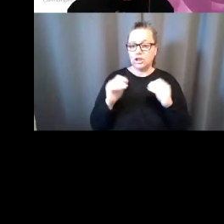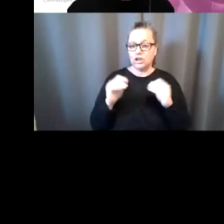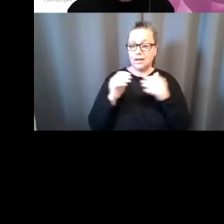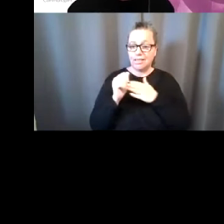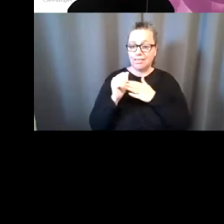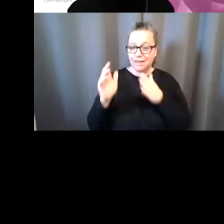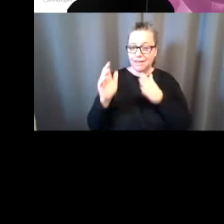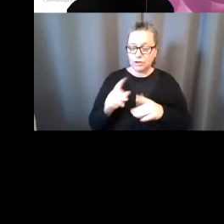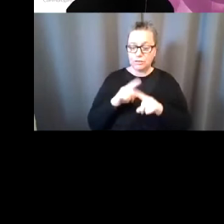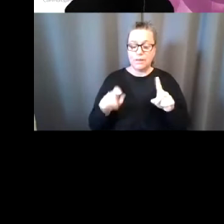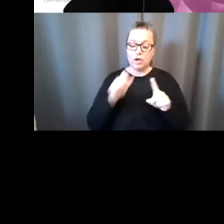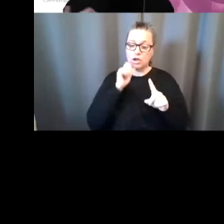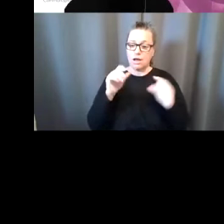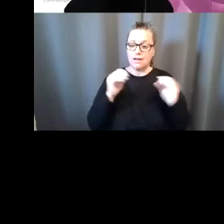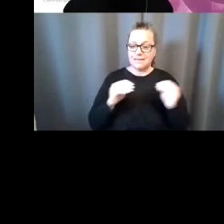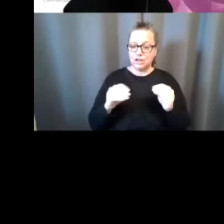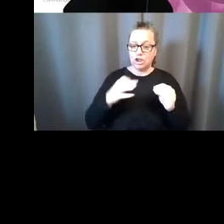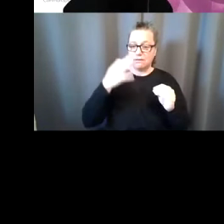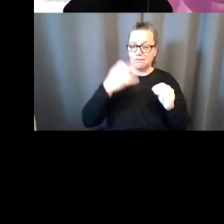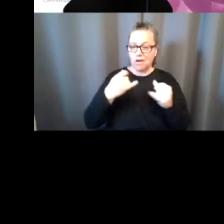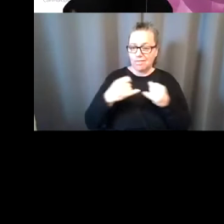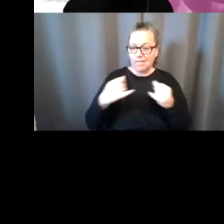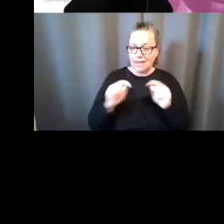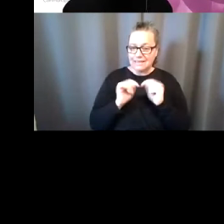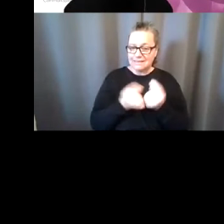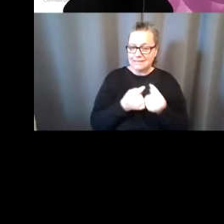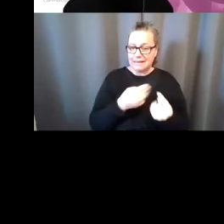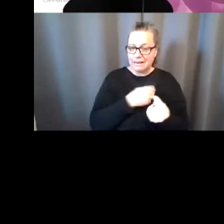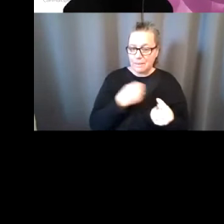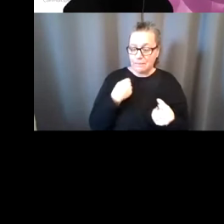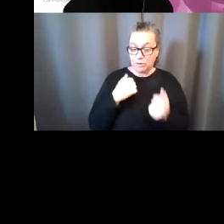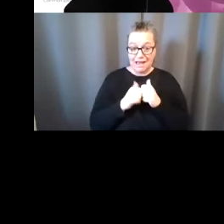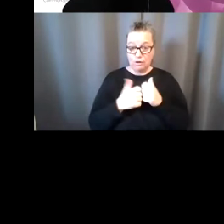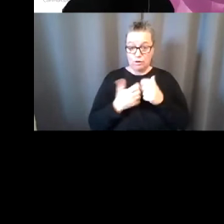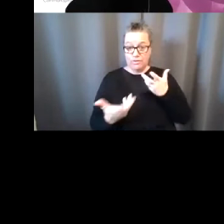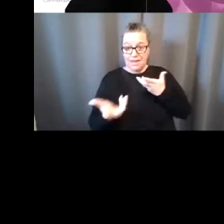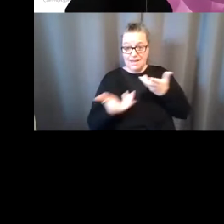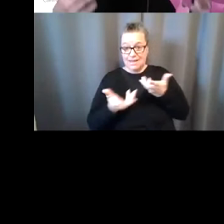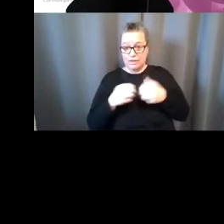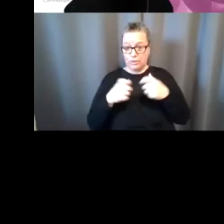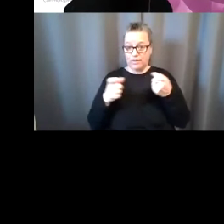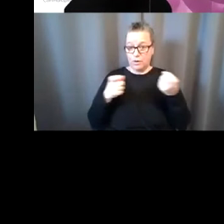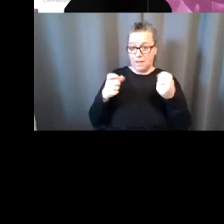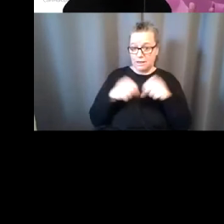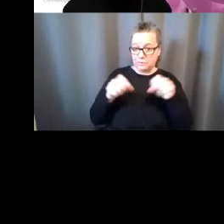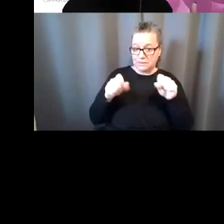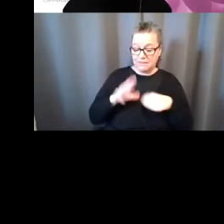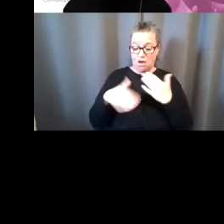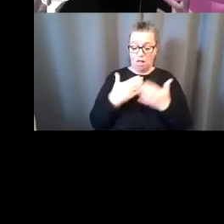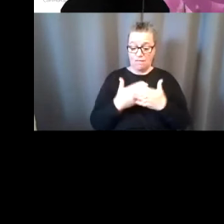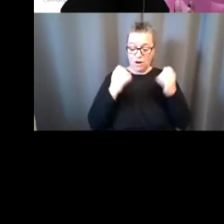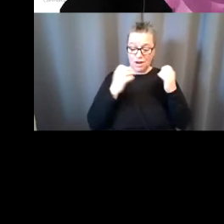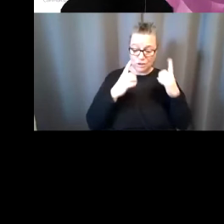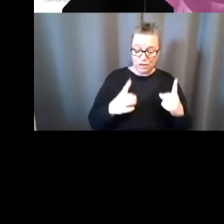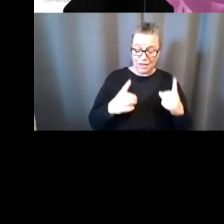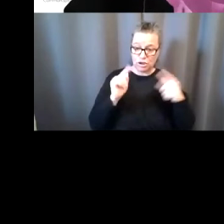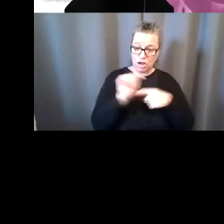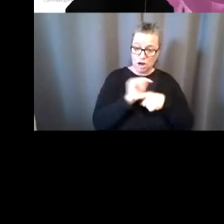teaching frontline team members. So how does frontline team members engage with our management system if all of our education, all of our training is skewed